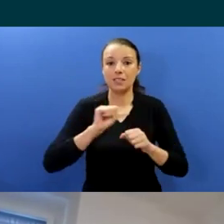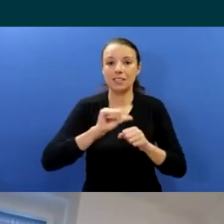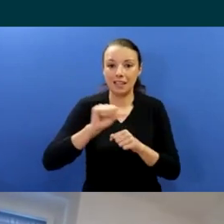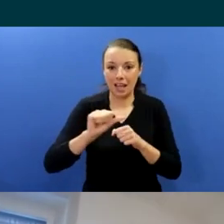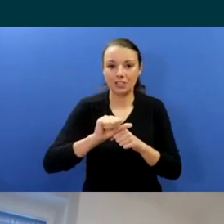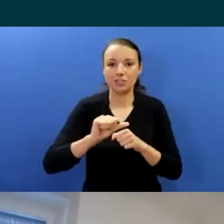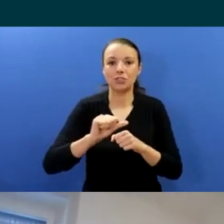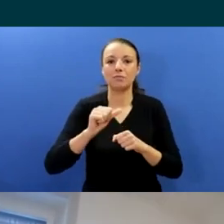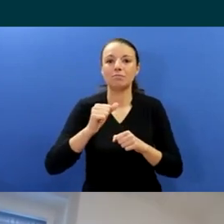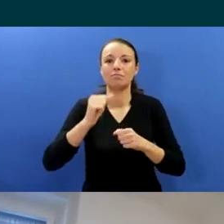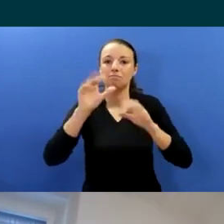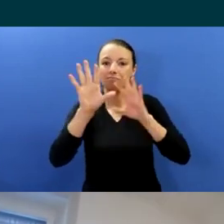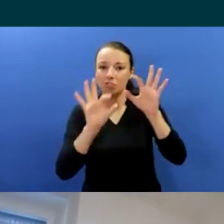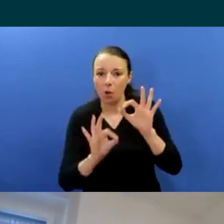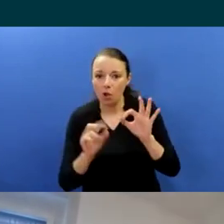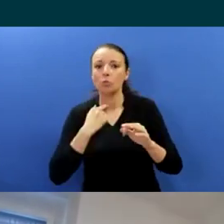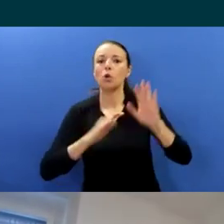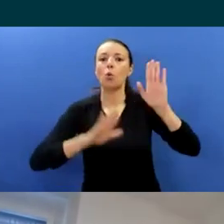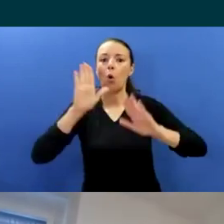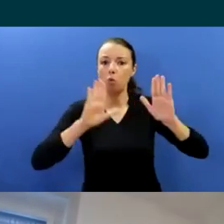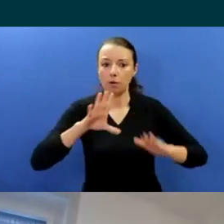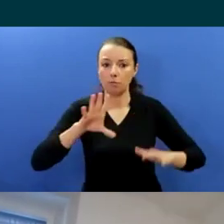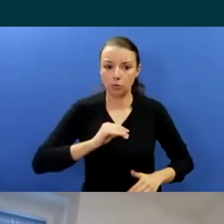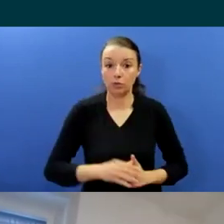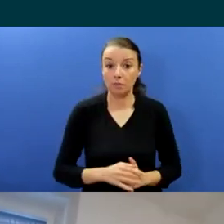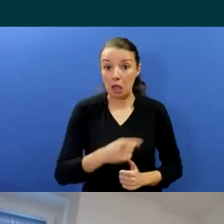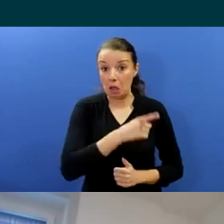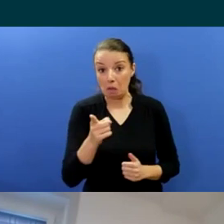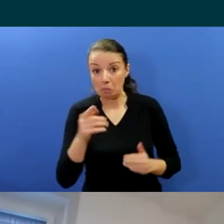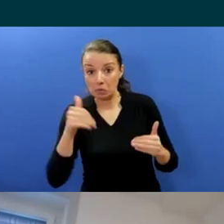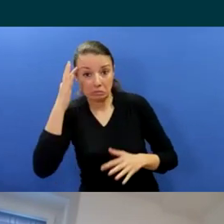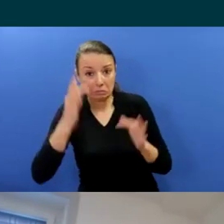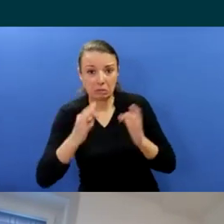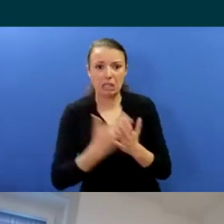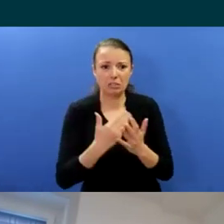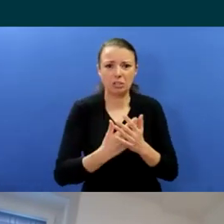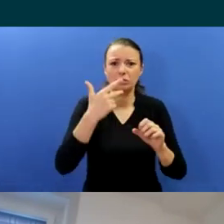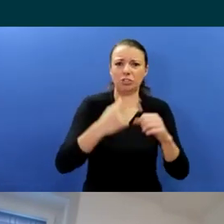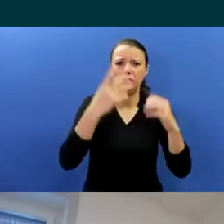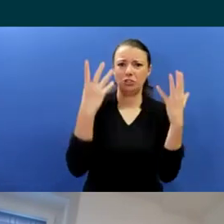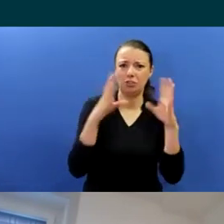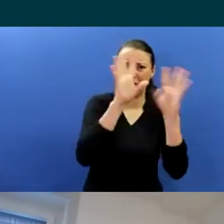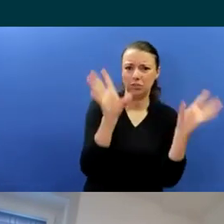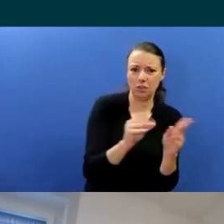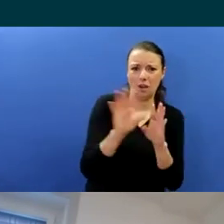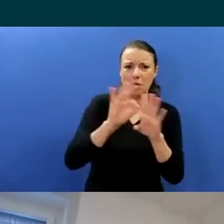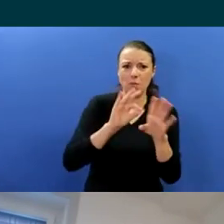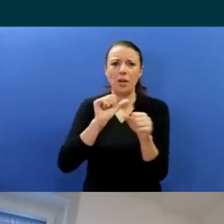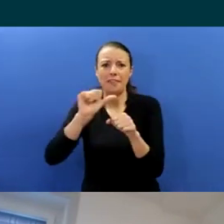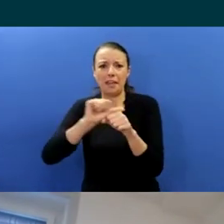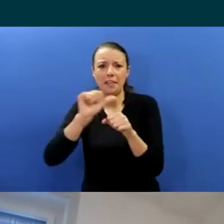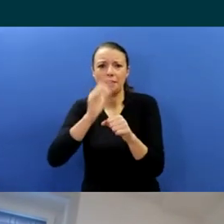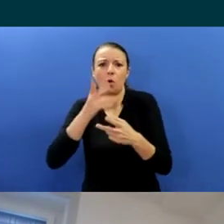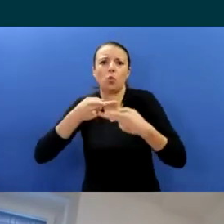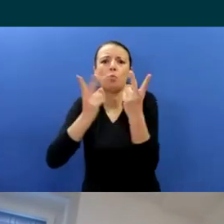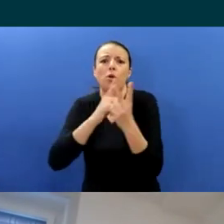ask yourself, so, okay, why from 39 to 11? And this is due to several